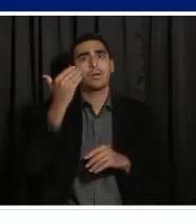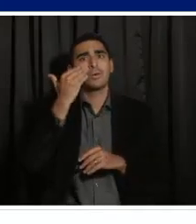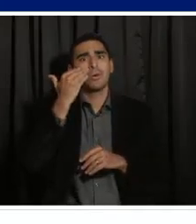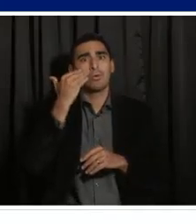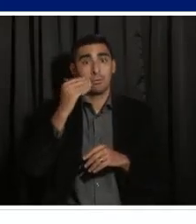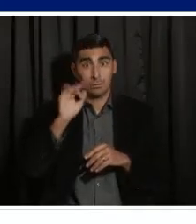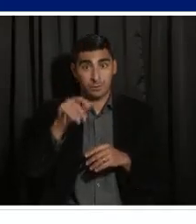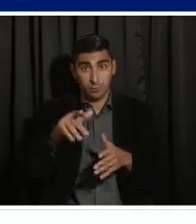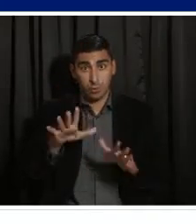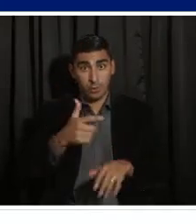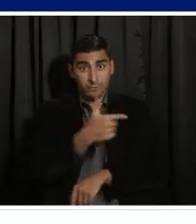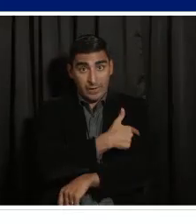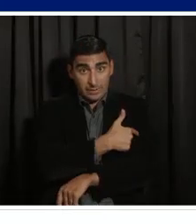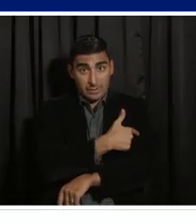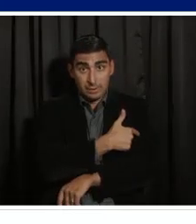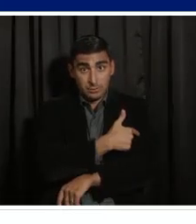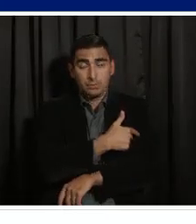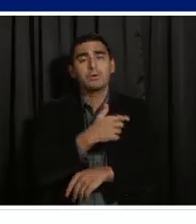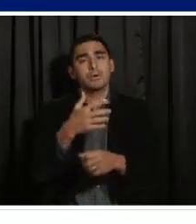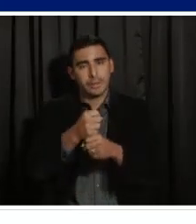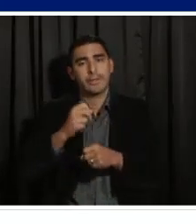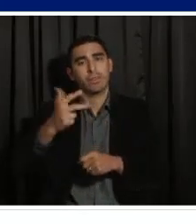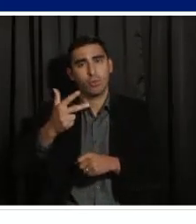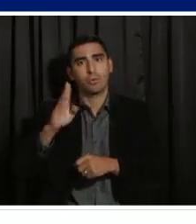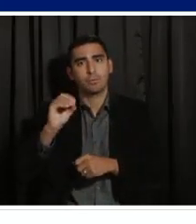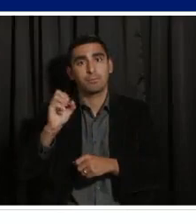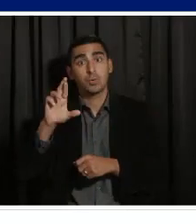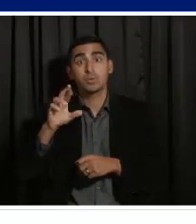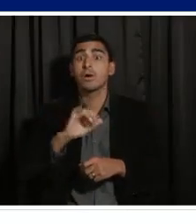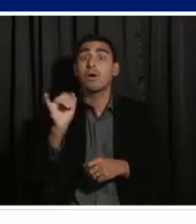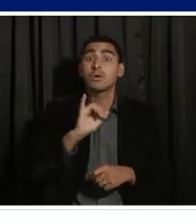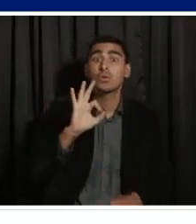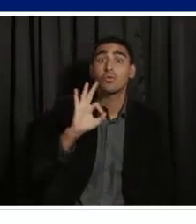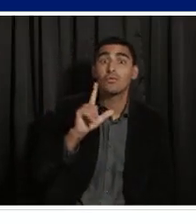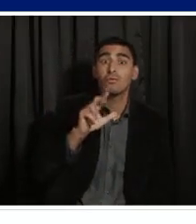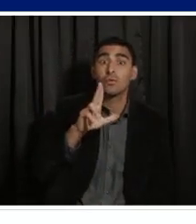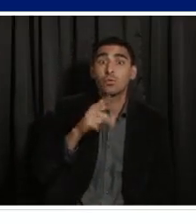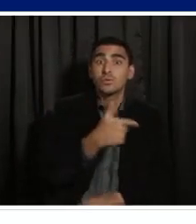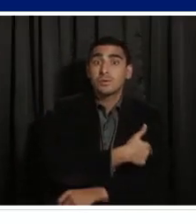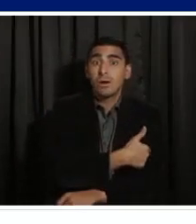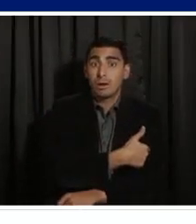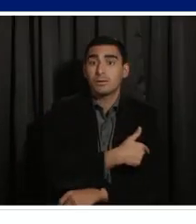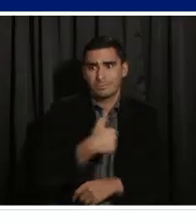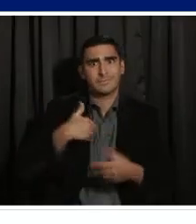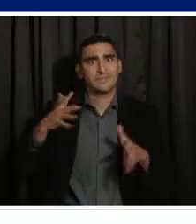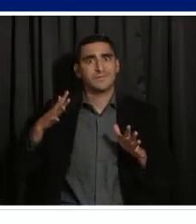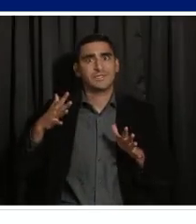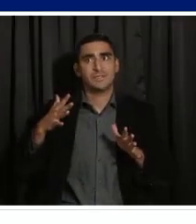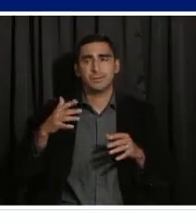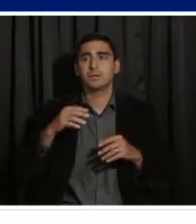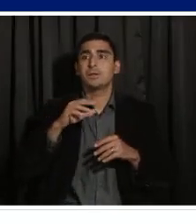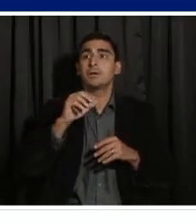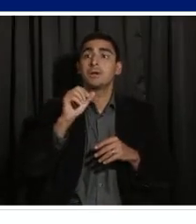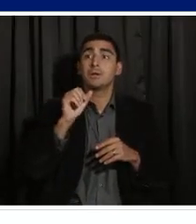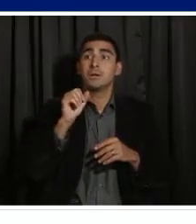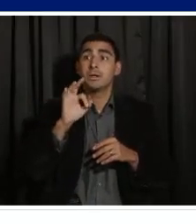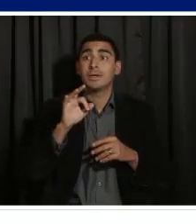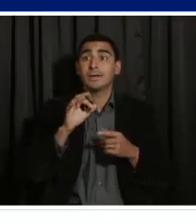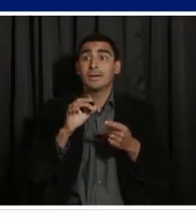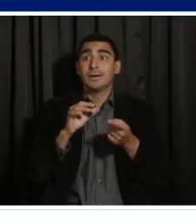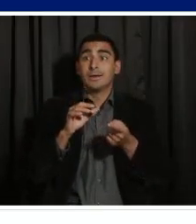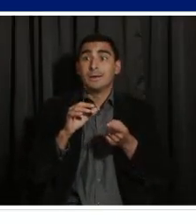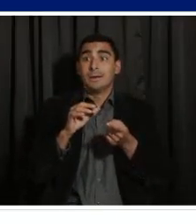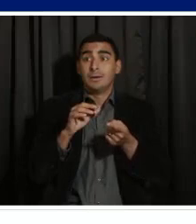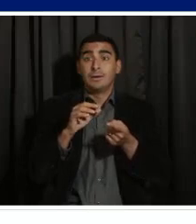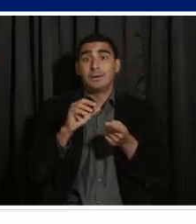risk. If you're vaccinated, get your booster. Get the flu shot. I got mine the other day. In a bad flu season, it can be as many as